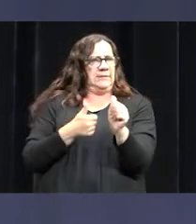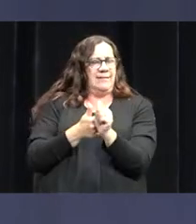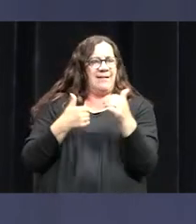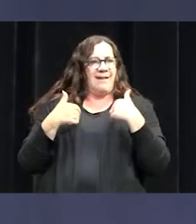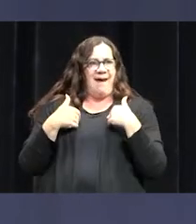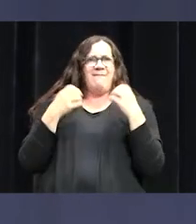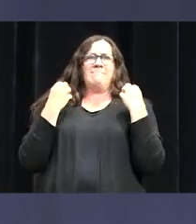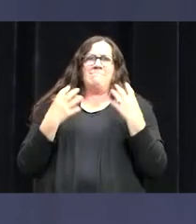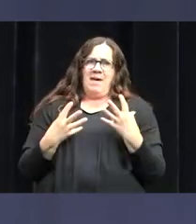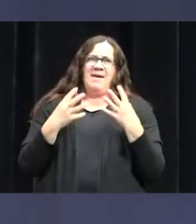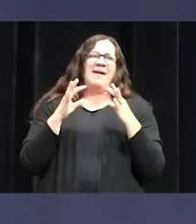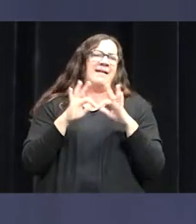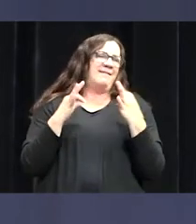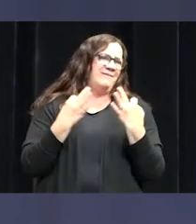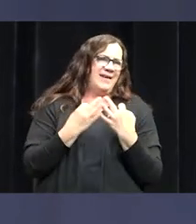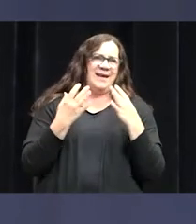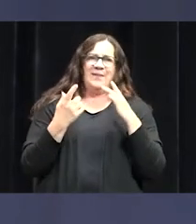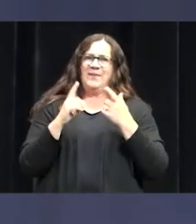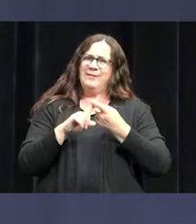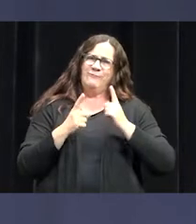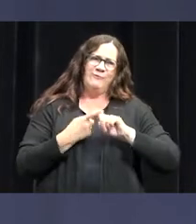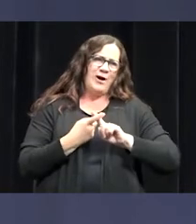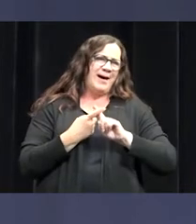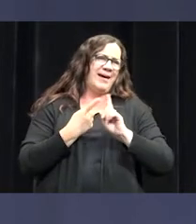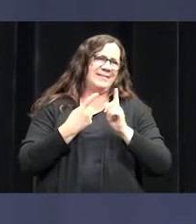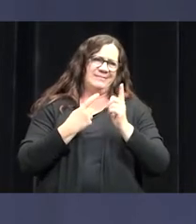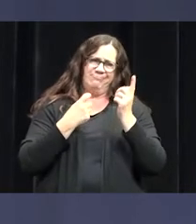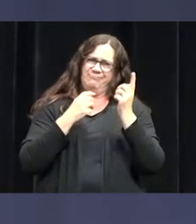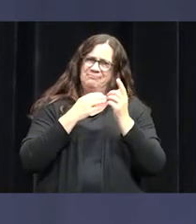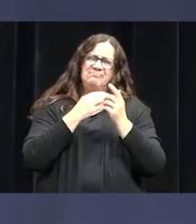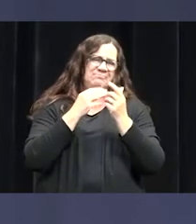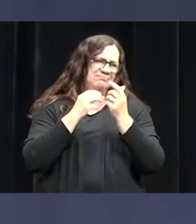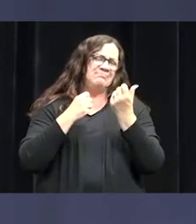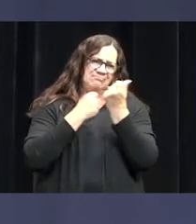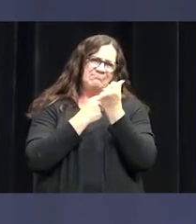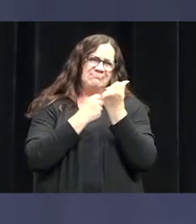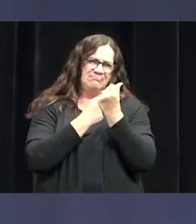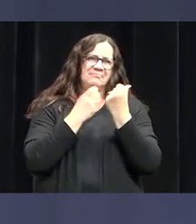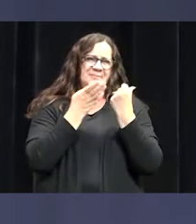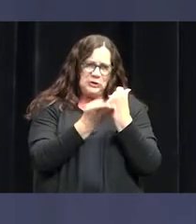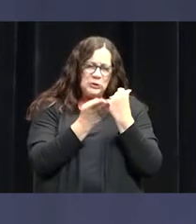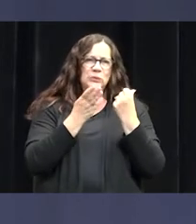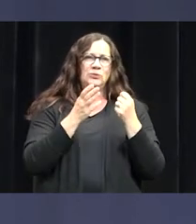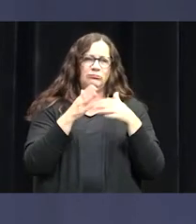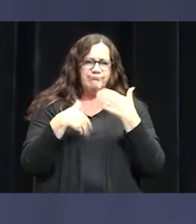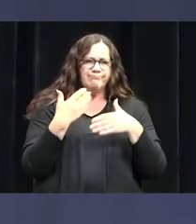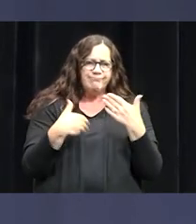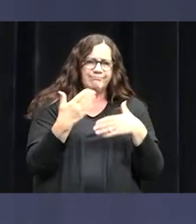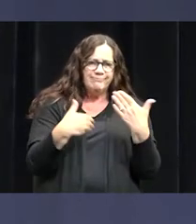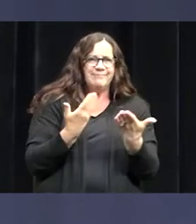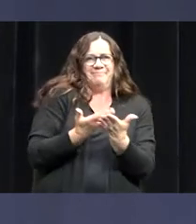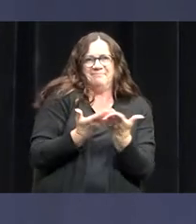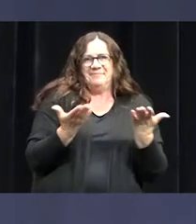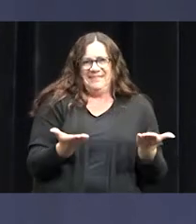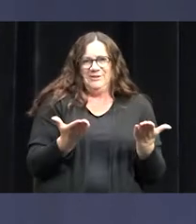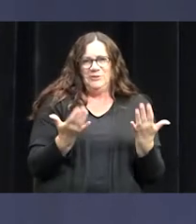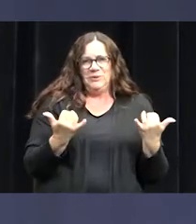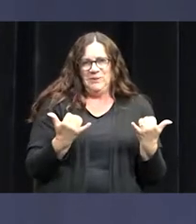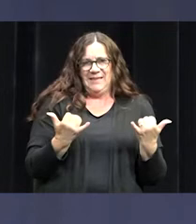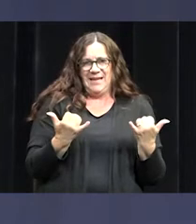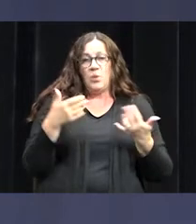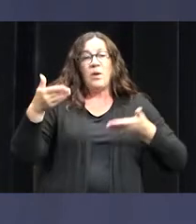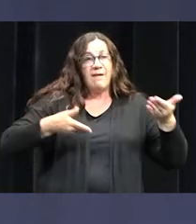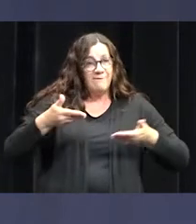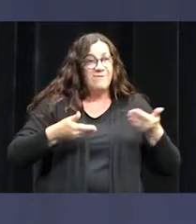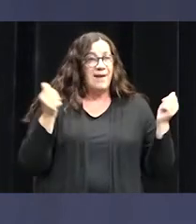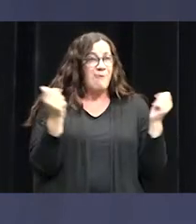family friends and loved ones who helped you get to where you are today we invite them all